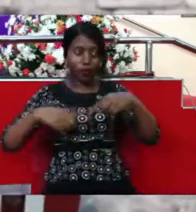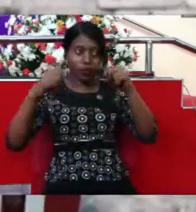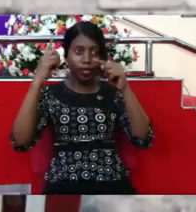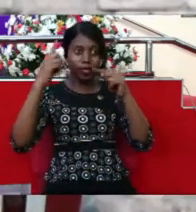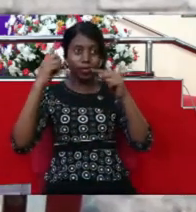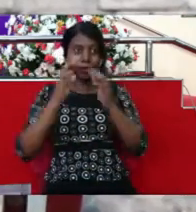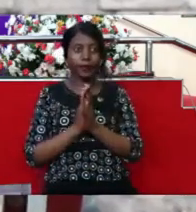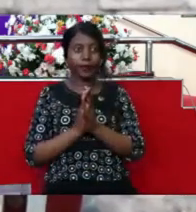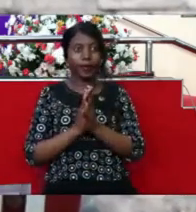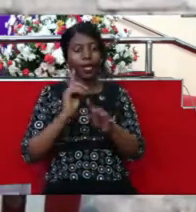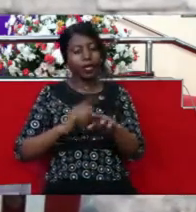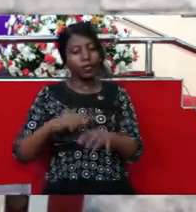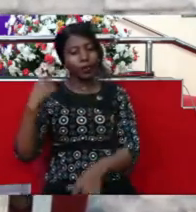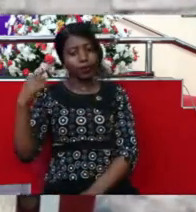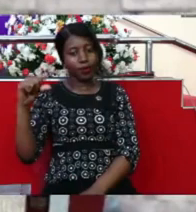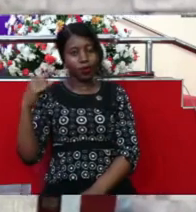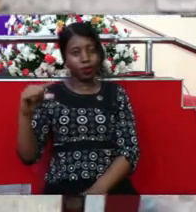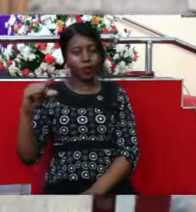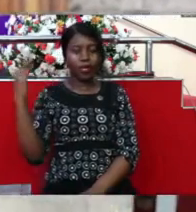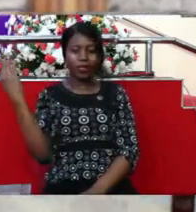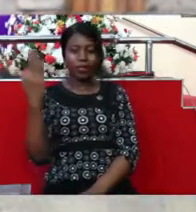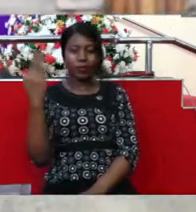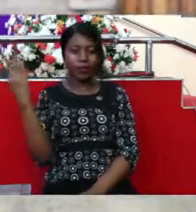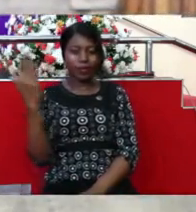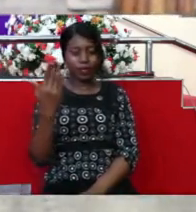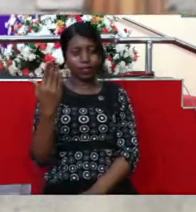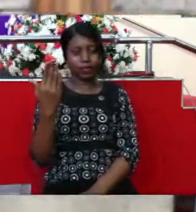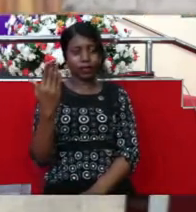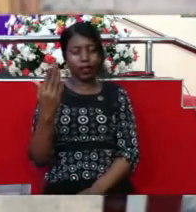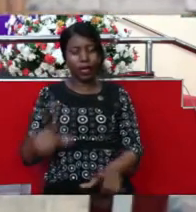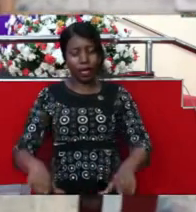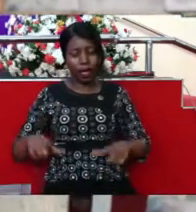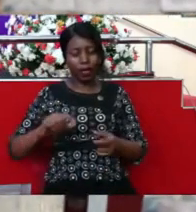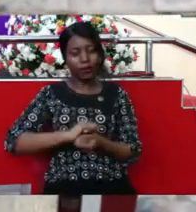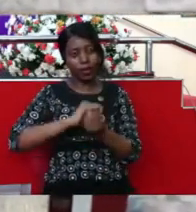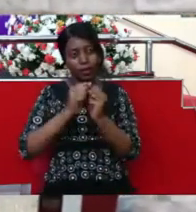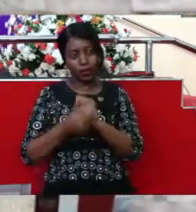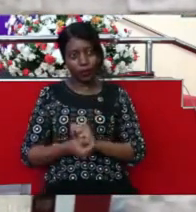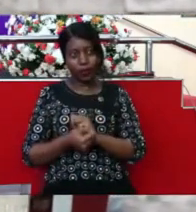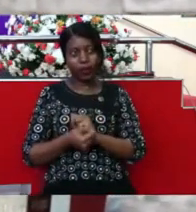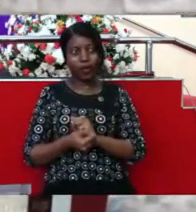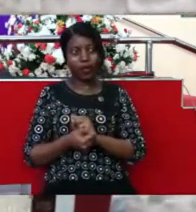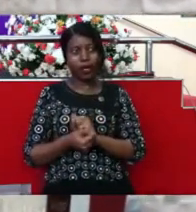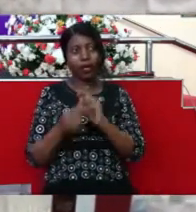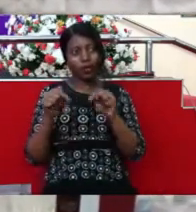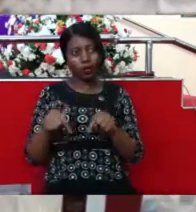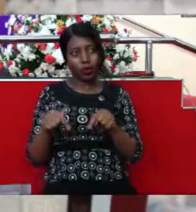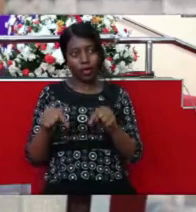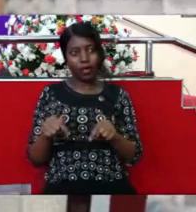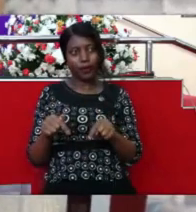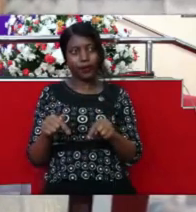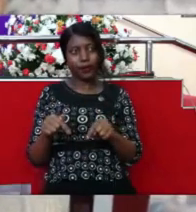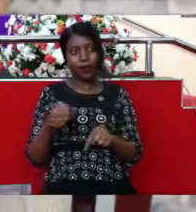When the gospel is preached, lives are transformed. Today, what we have come to say